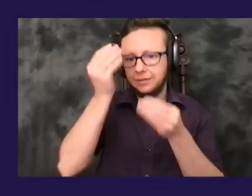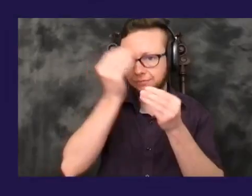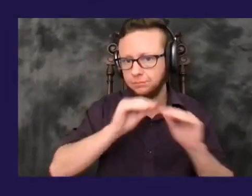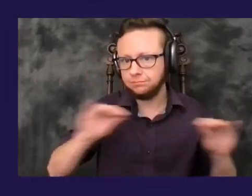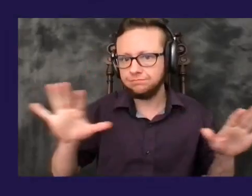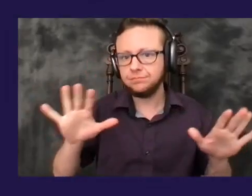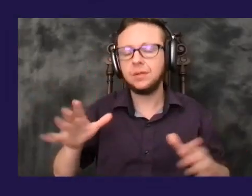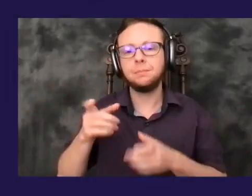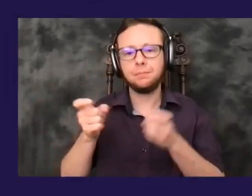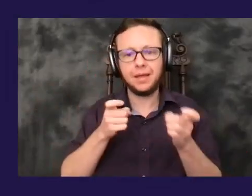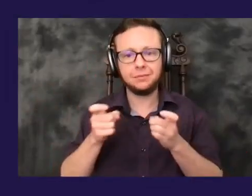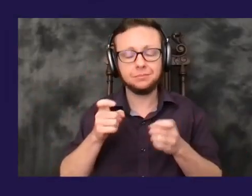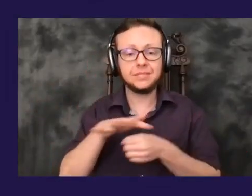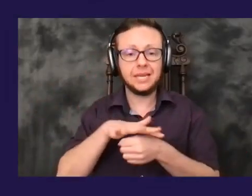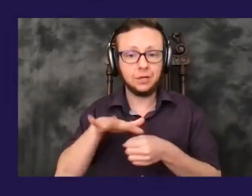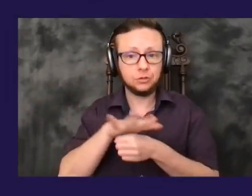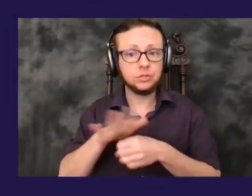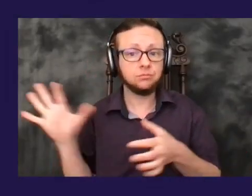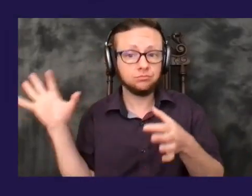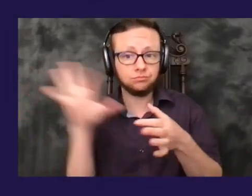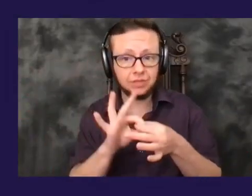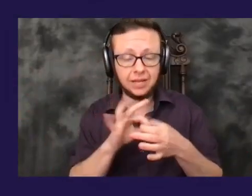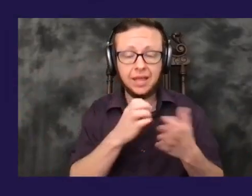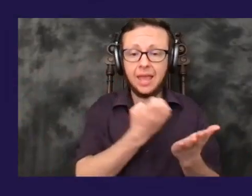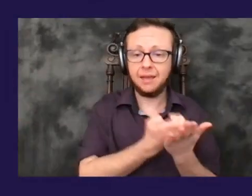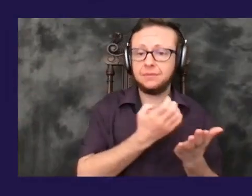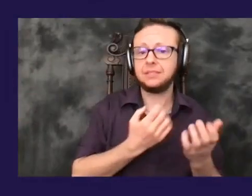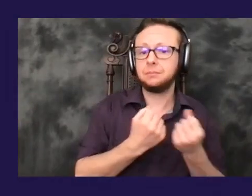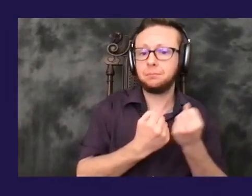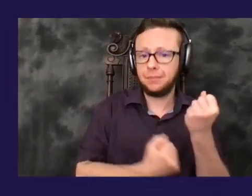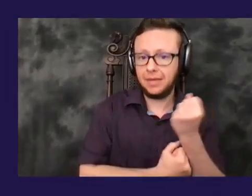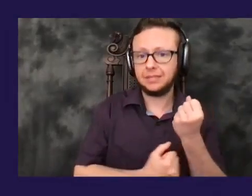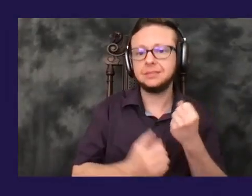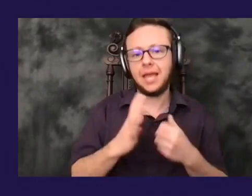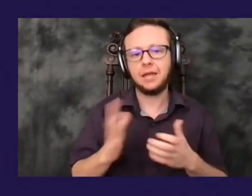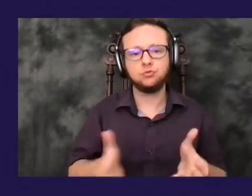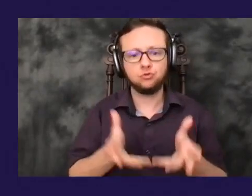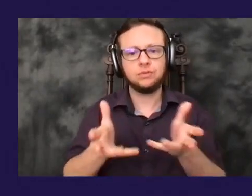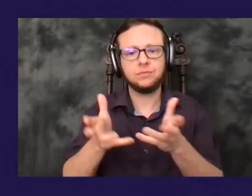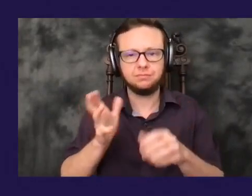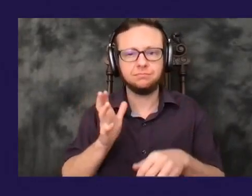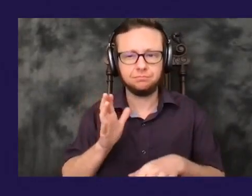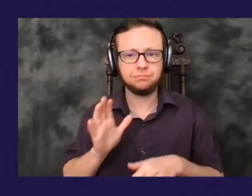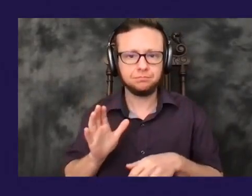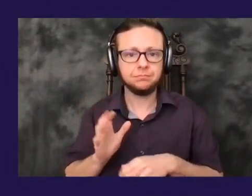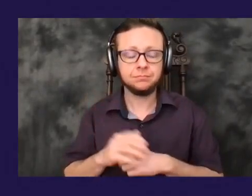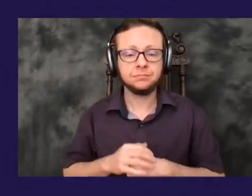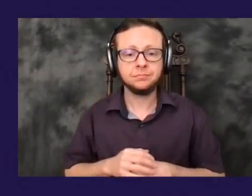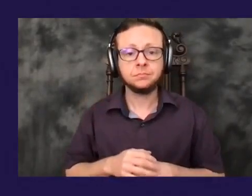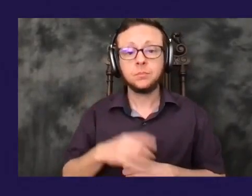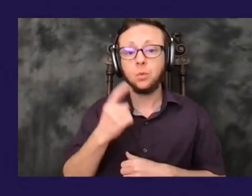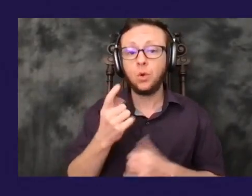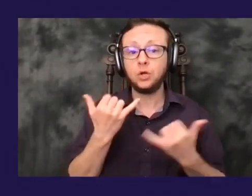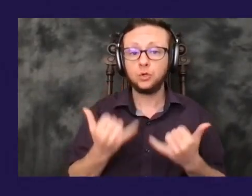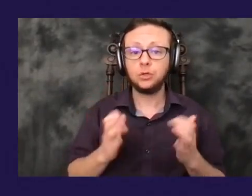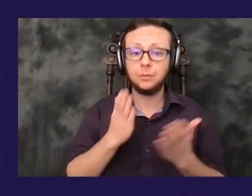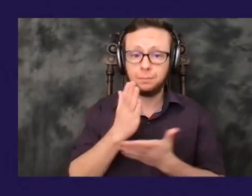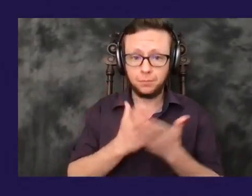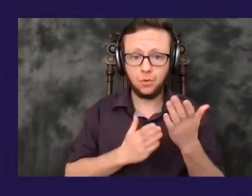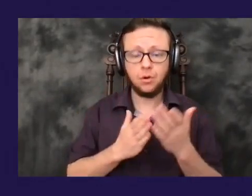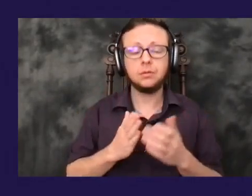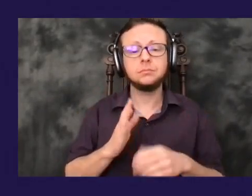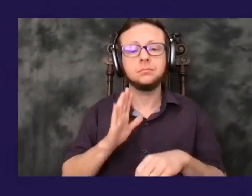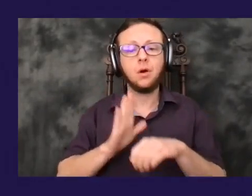that are relevant, that is evidence-based and driven by this practical work. And one of the current pieces that we are developing is on